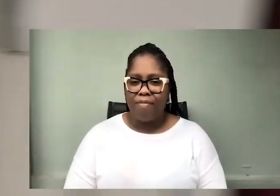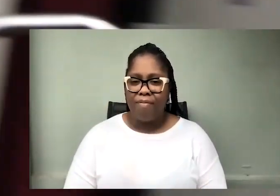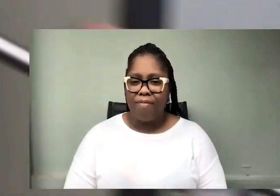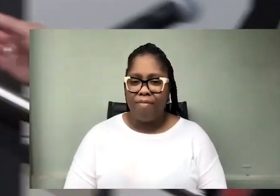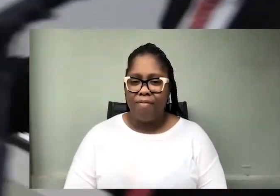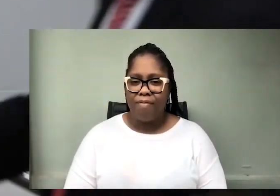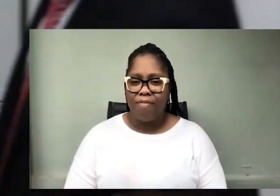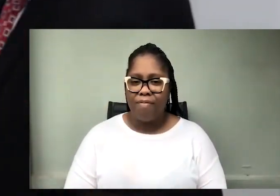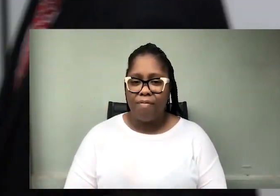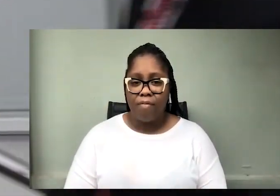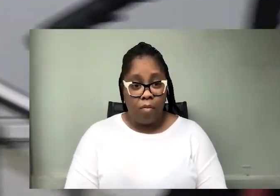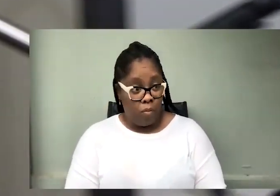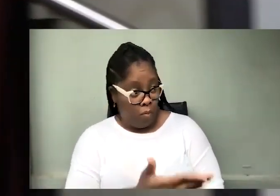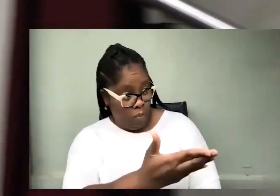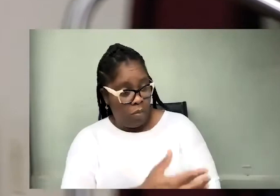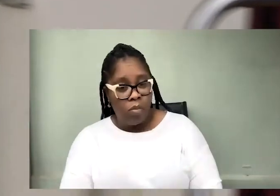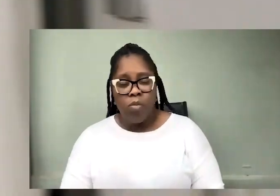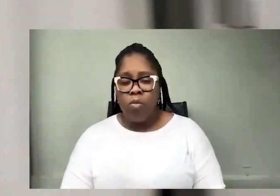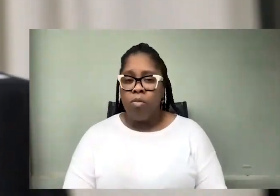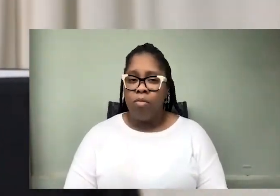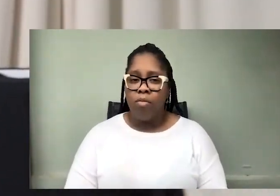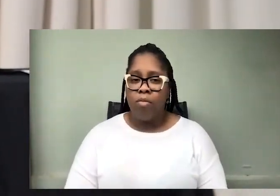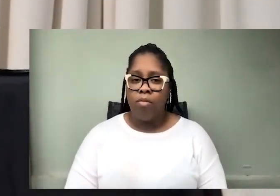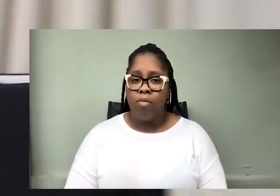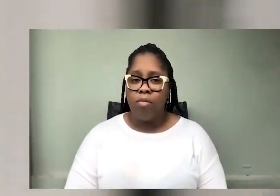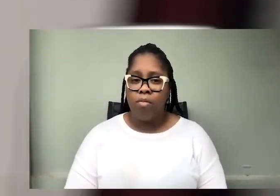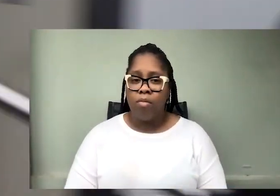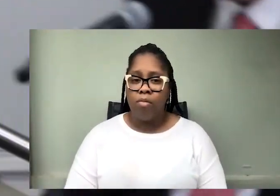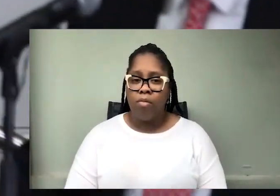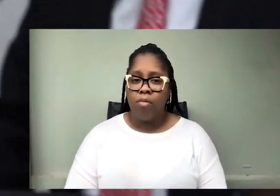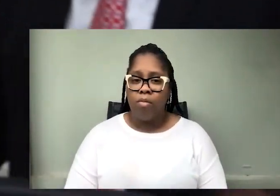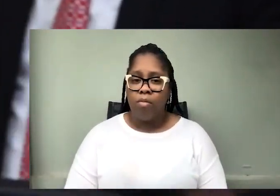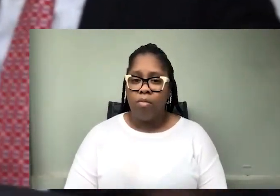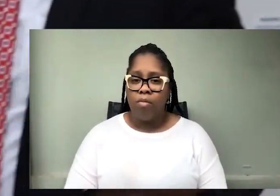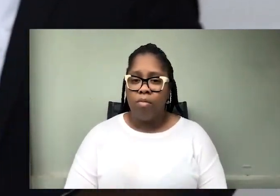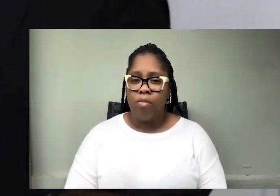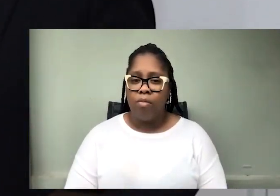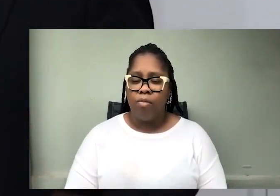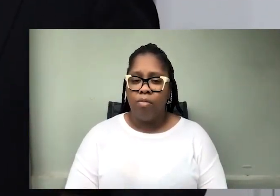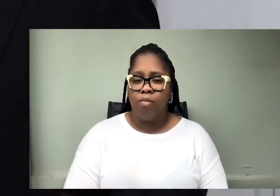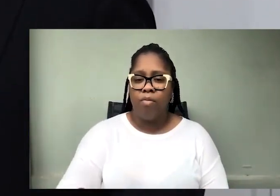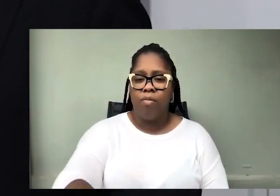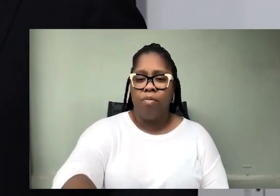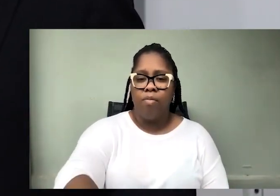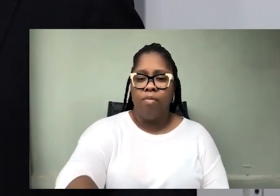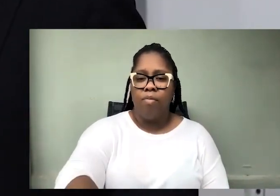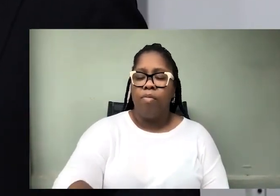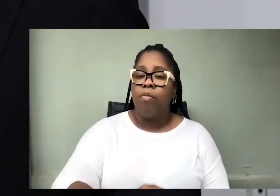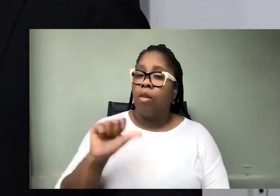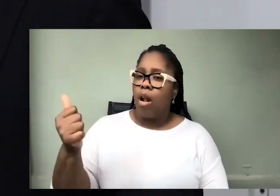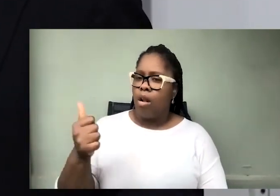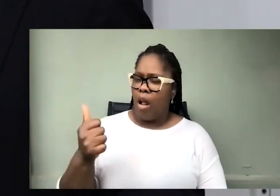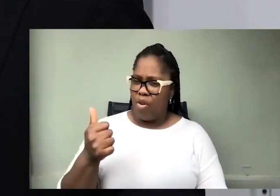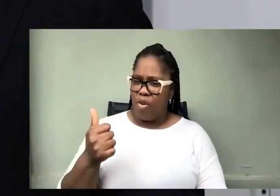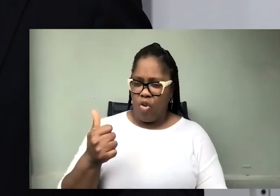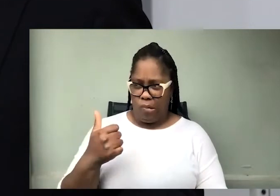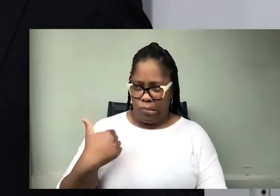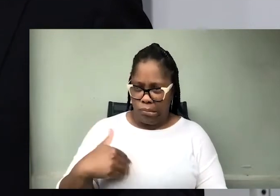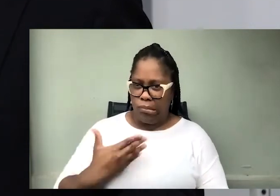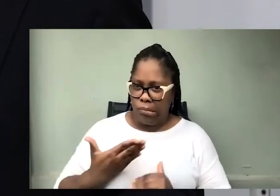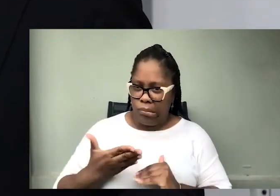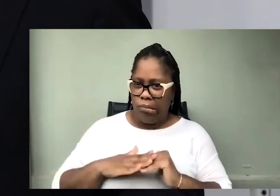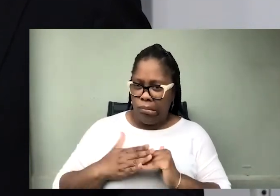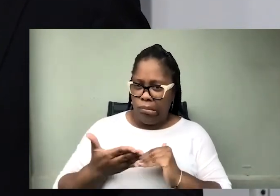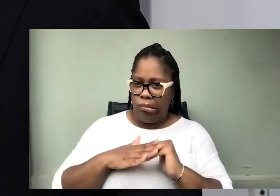Okay. Oh, you good? All right. Thank you. Another growing concern in our communities